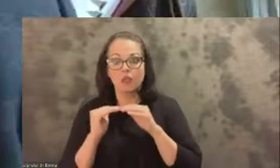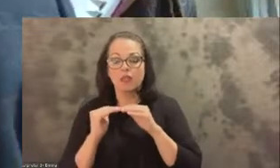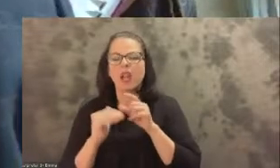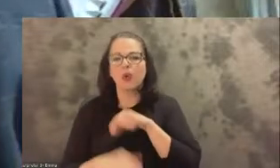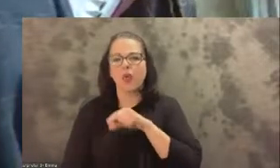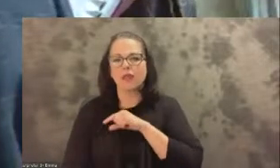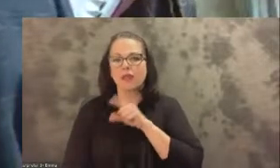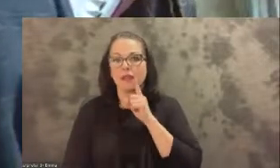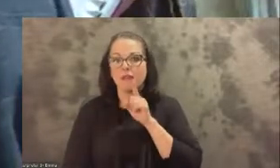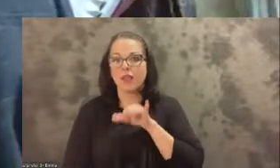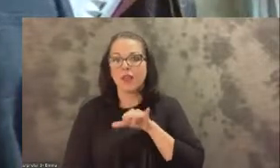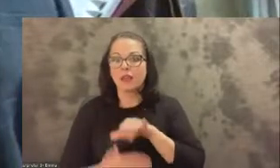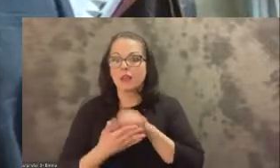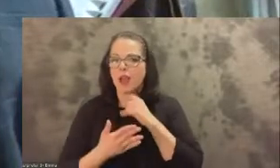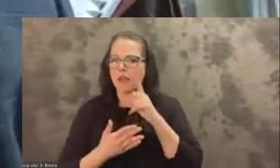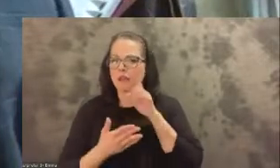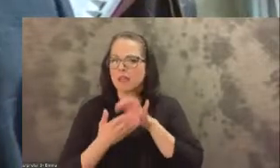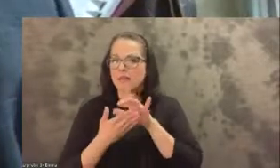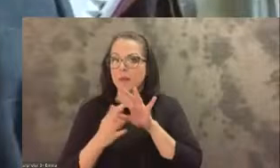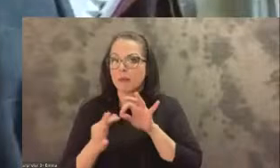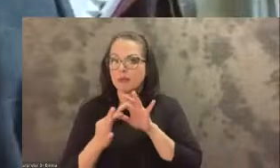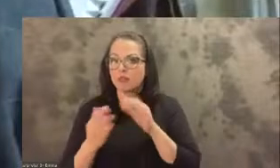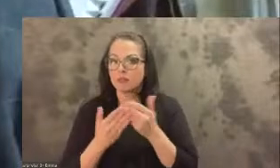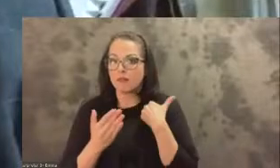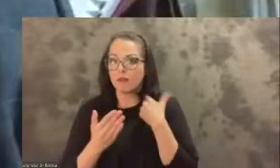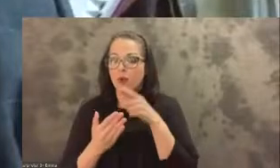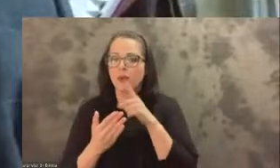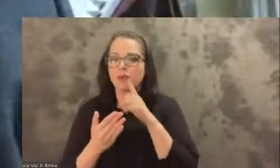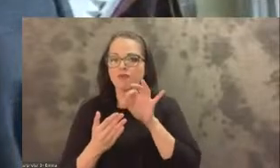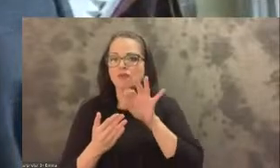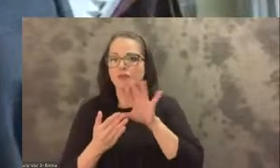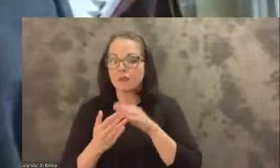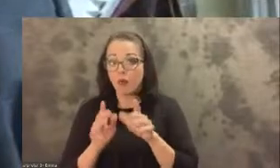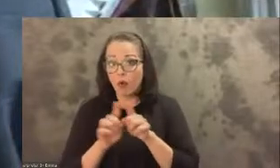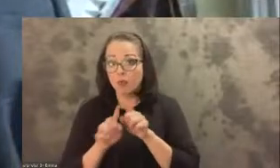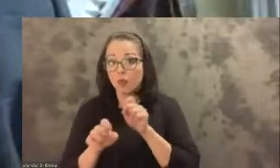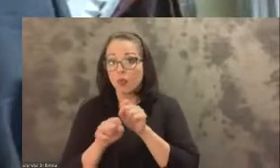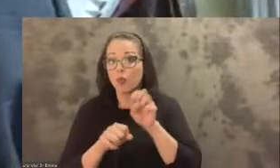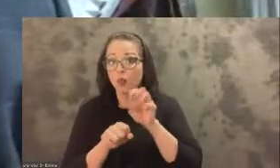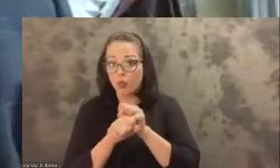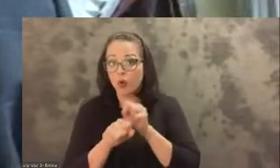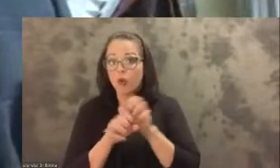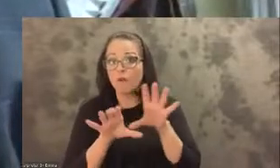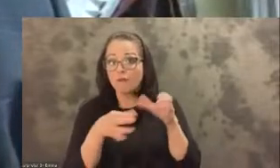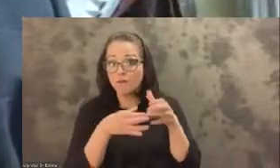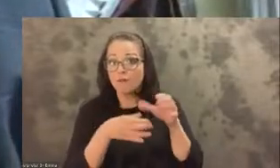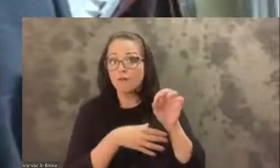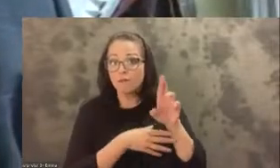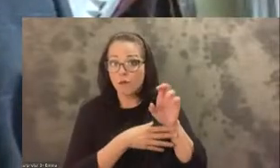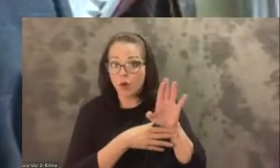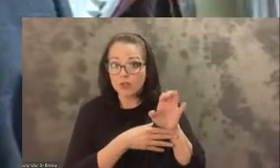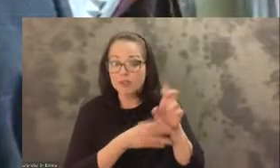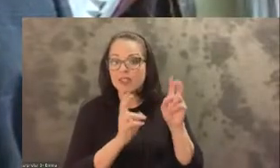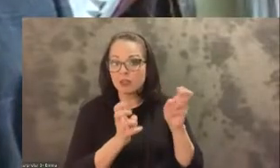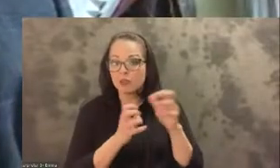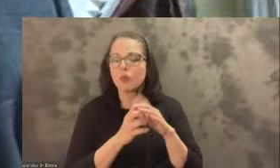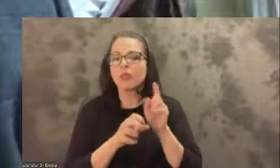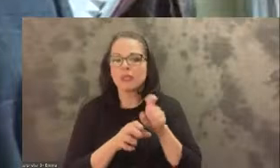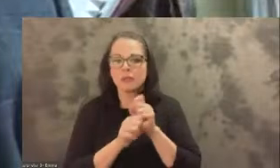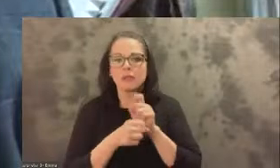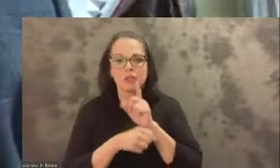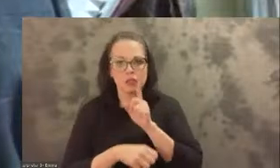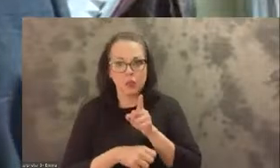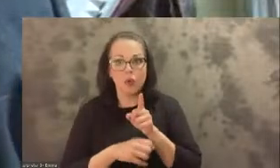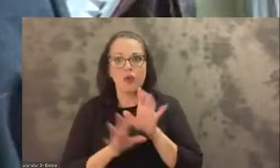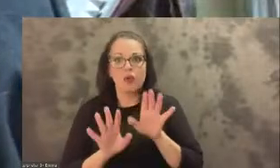it indirectly, but I'd just like to state that it is also a workforce issue. We need to have and ensure